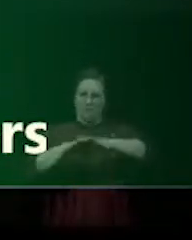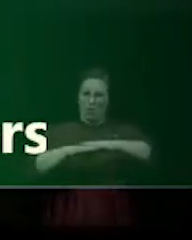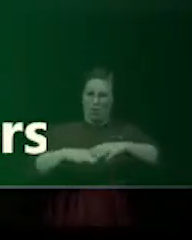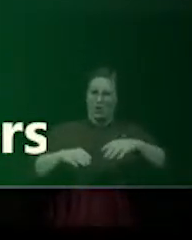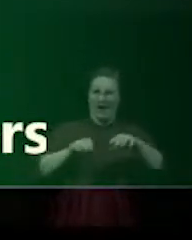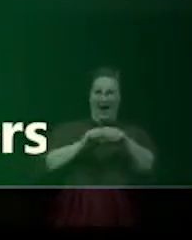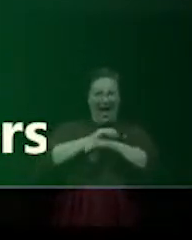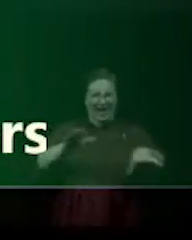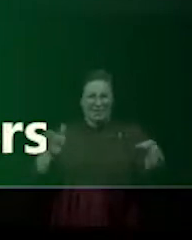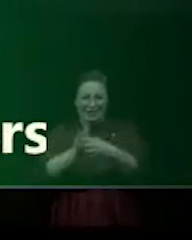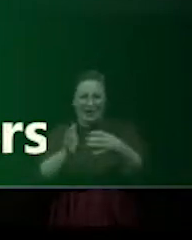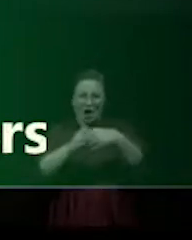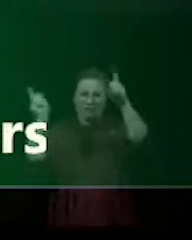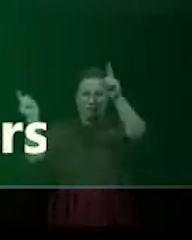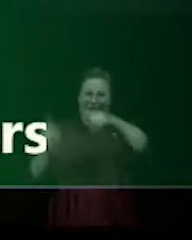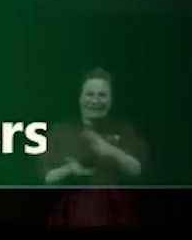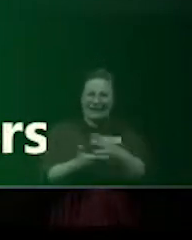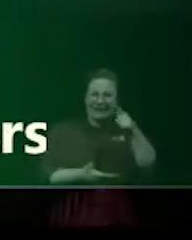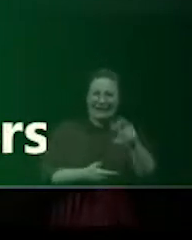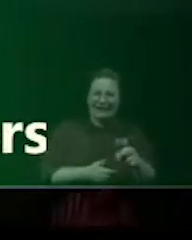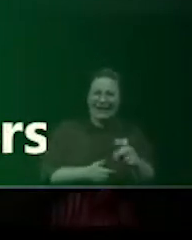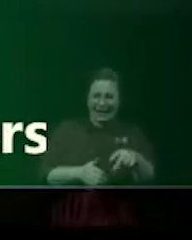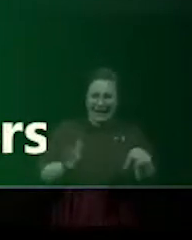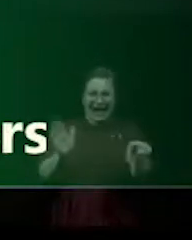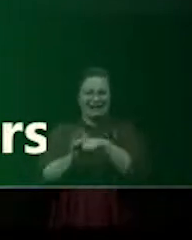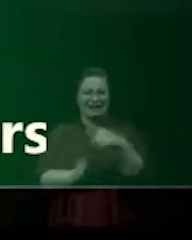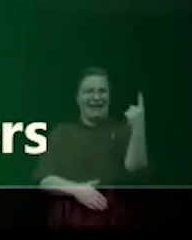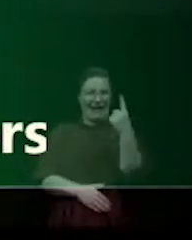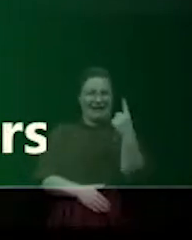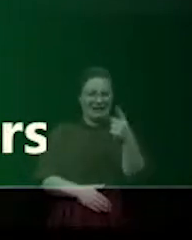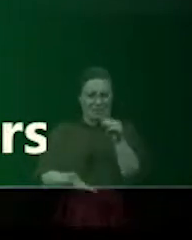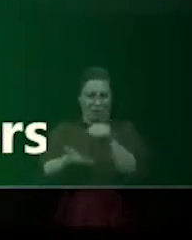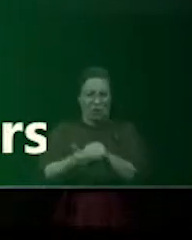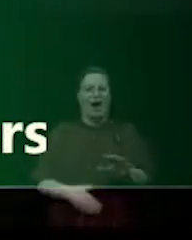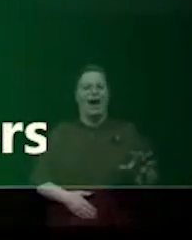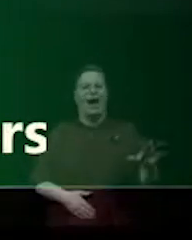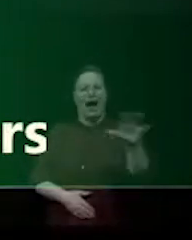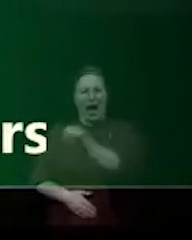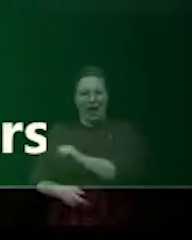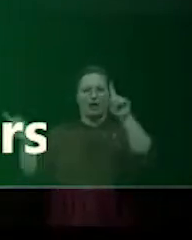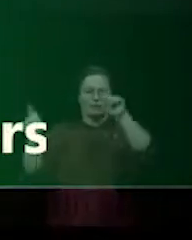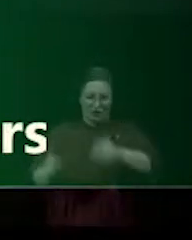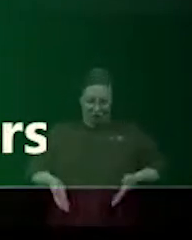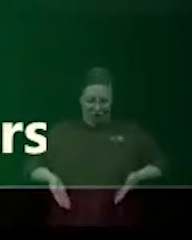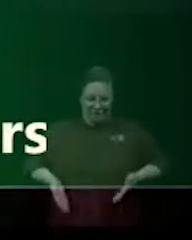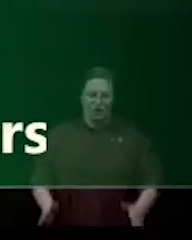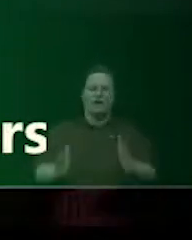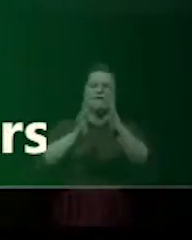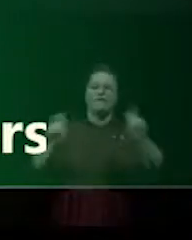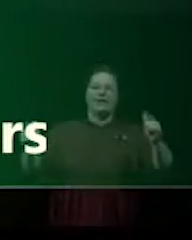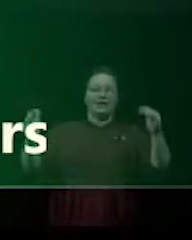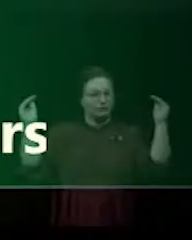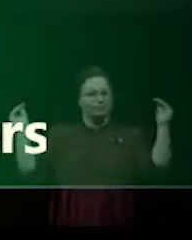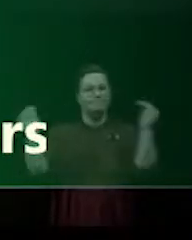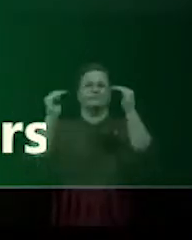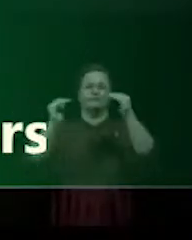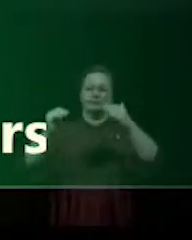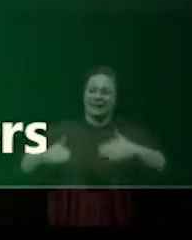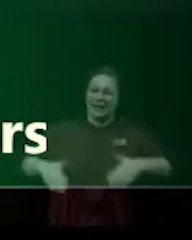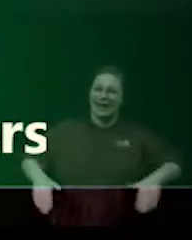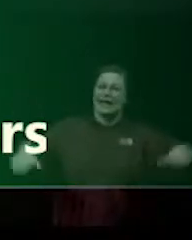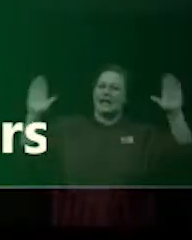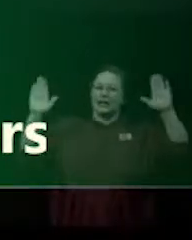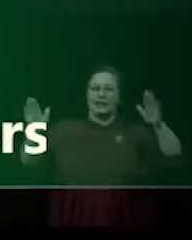Universal Declaration of Human Rights and Article 1, which says, all human beings are born free and equal in dignity